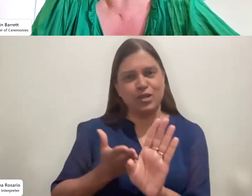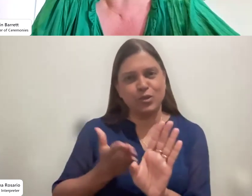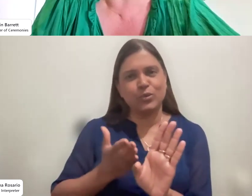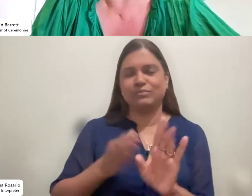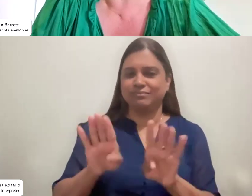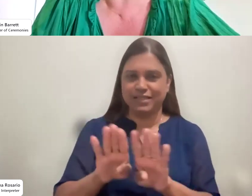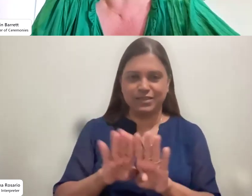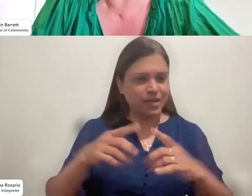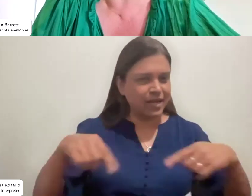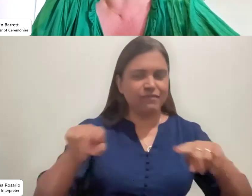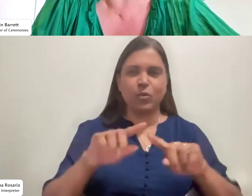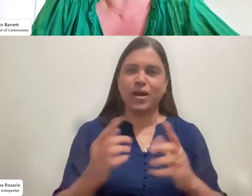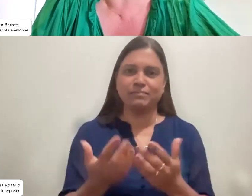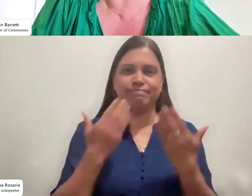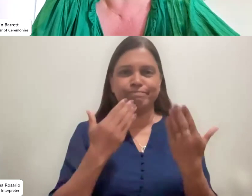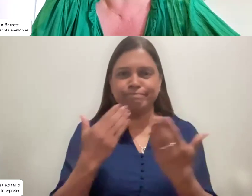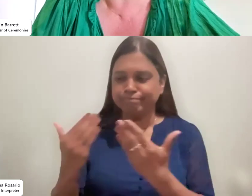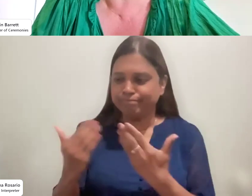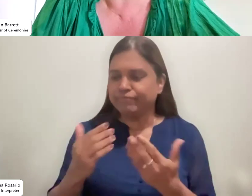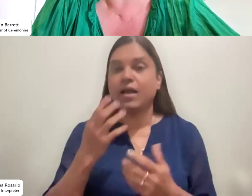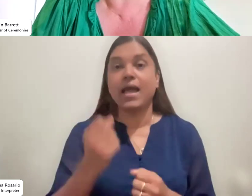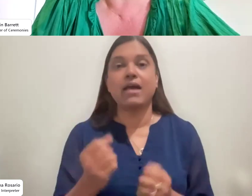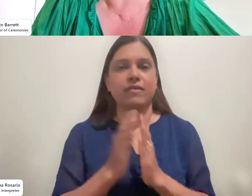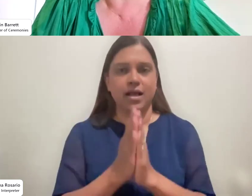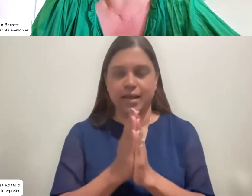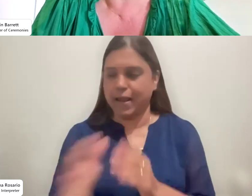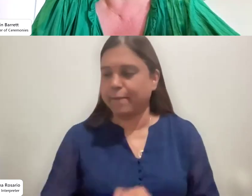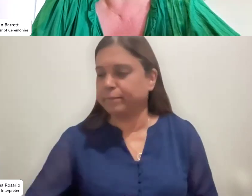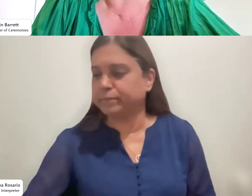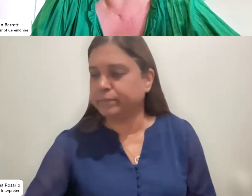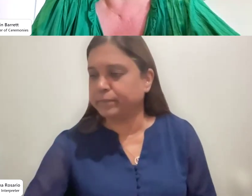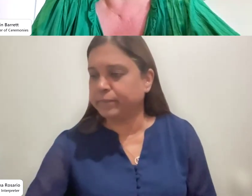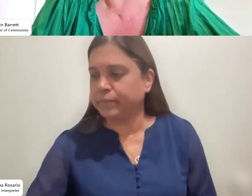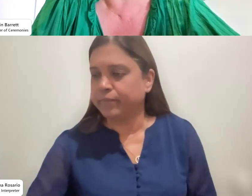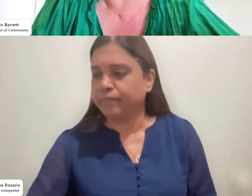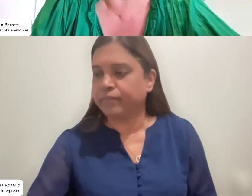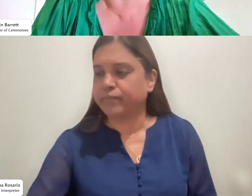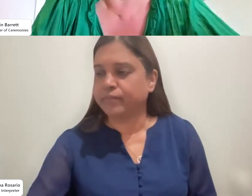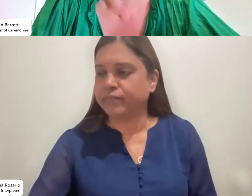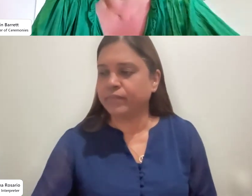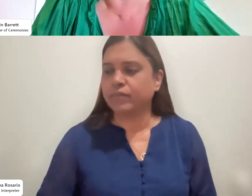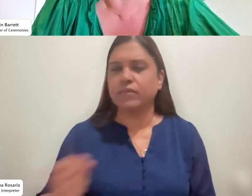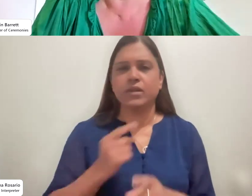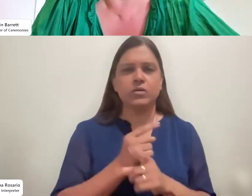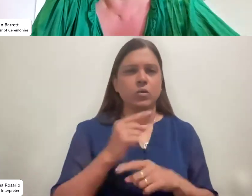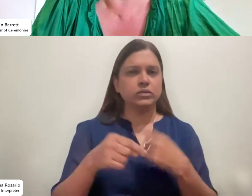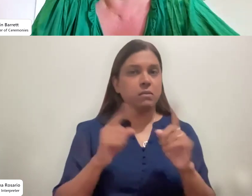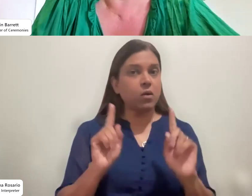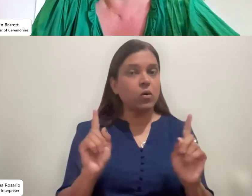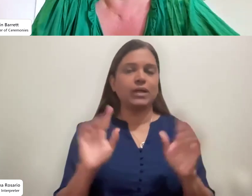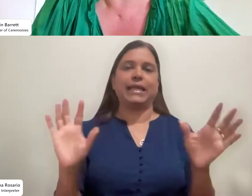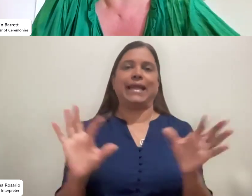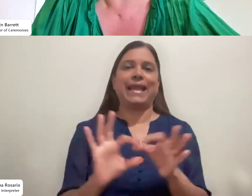karakia to open us today. And this karakia talks about connection, connection